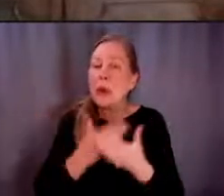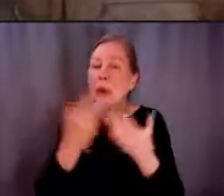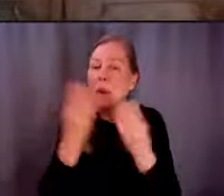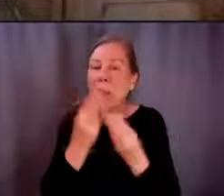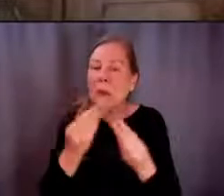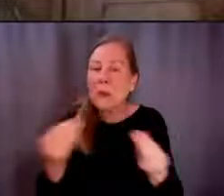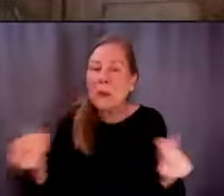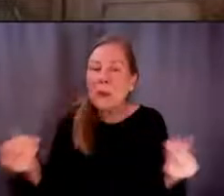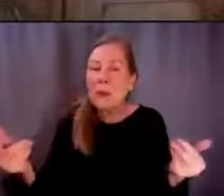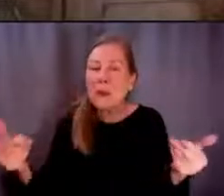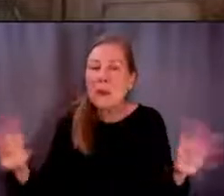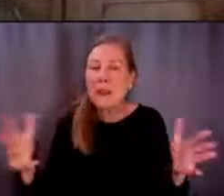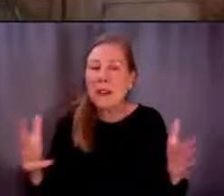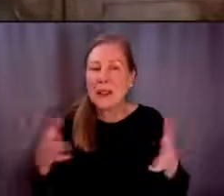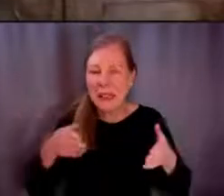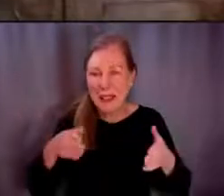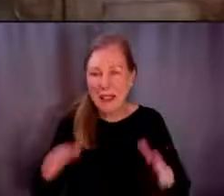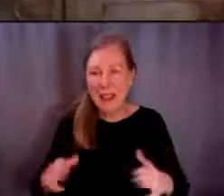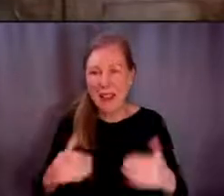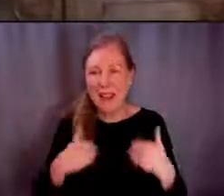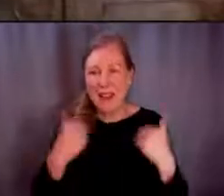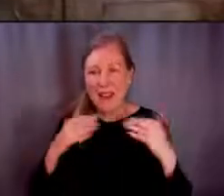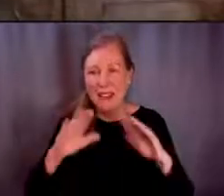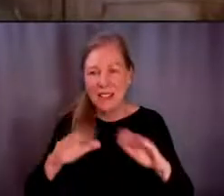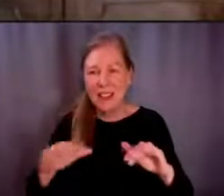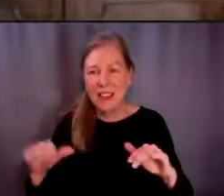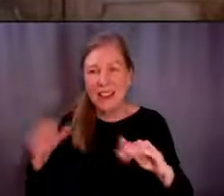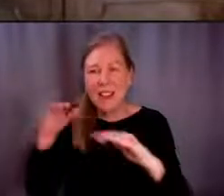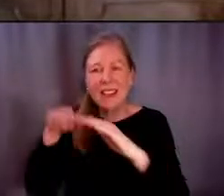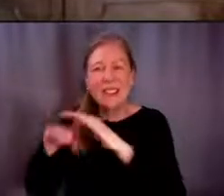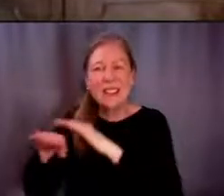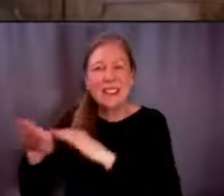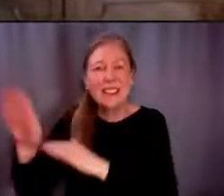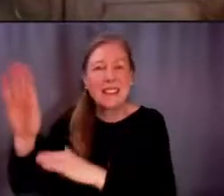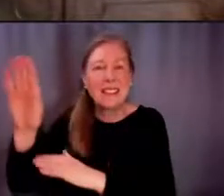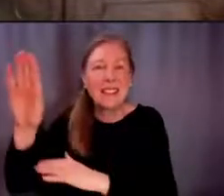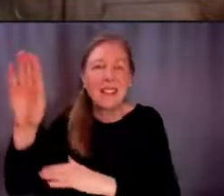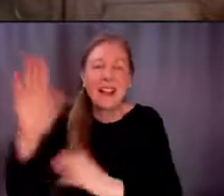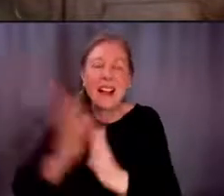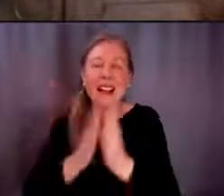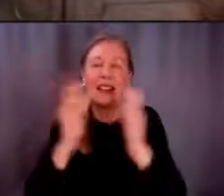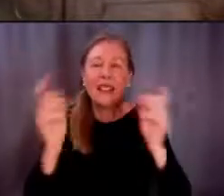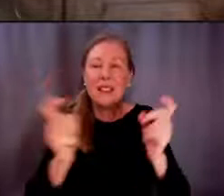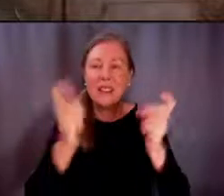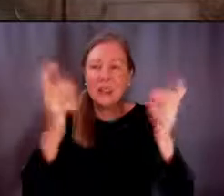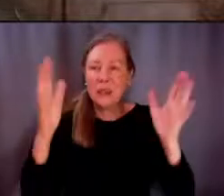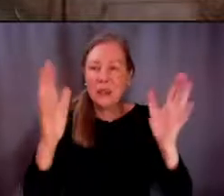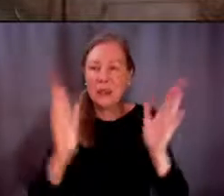Child come in, alleluia.